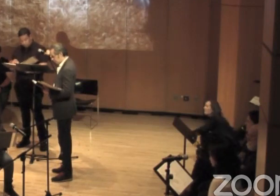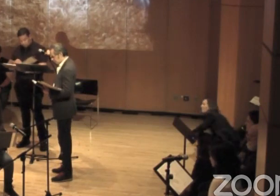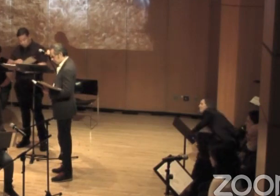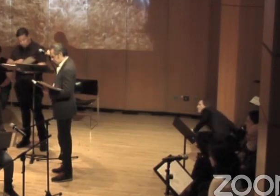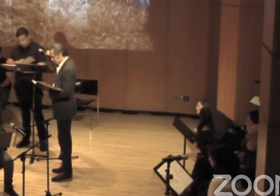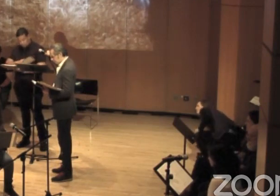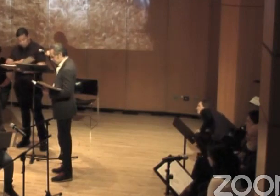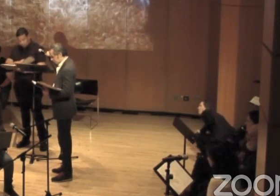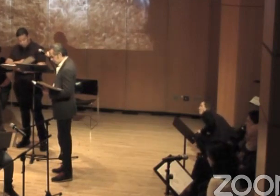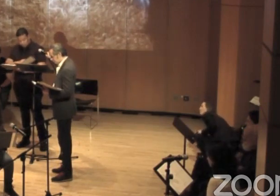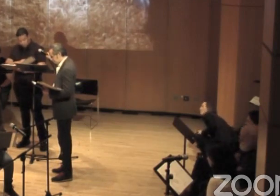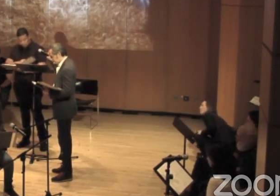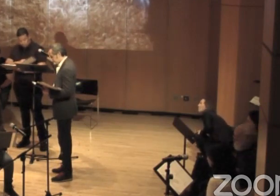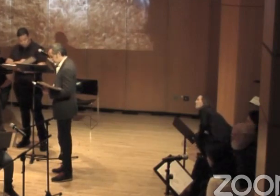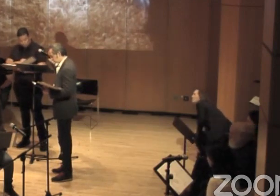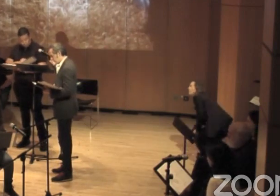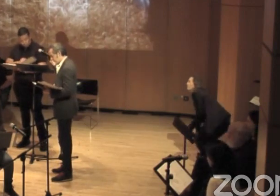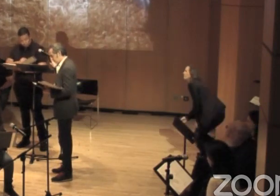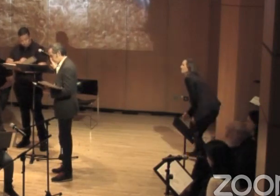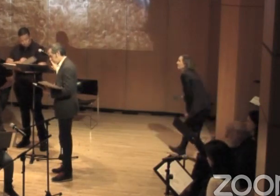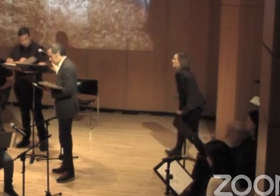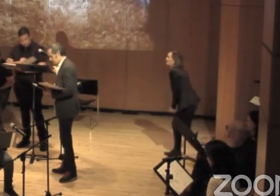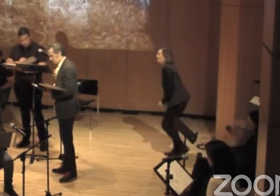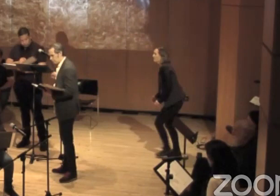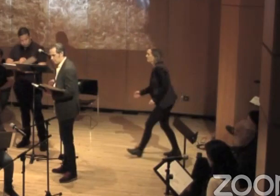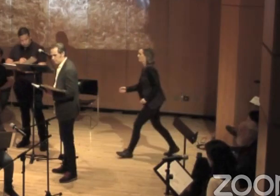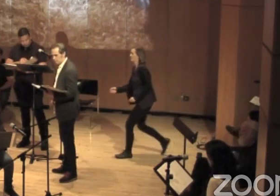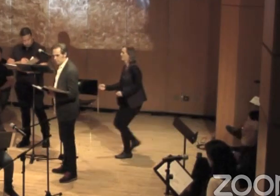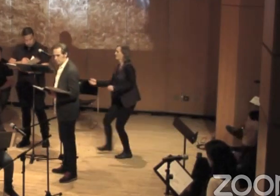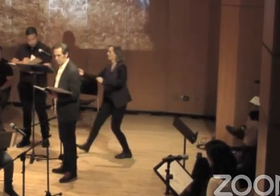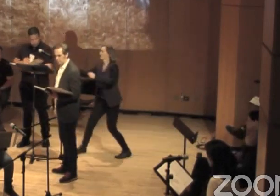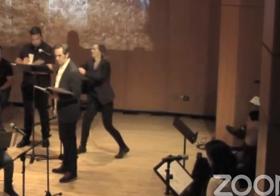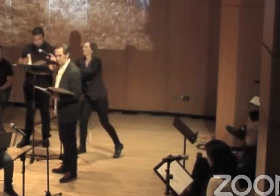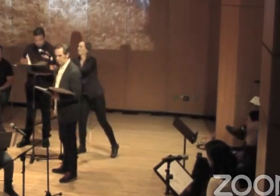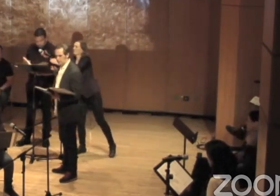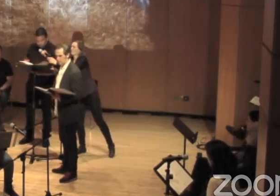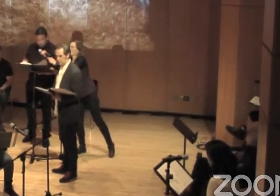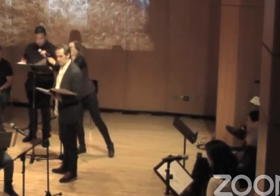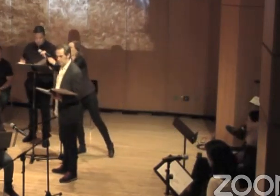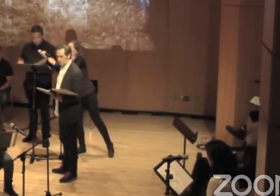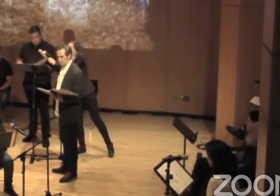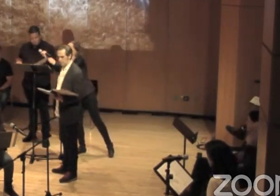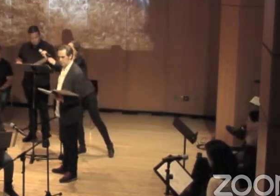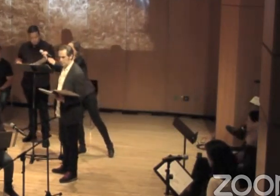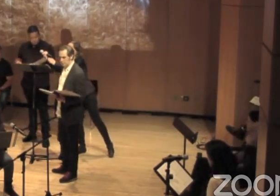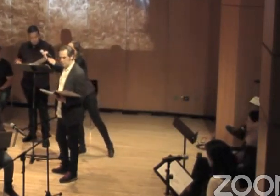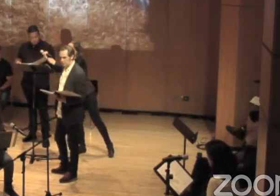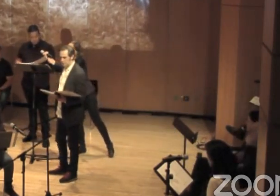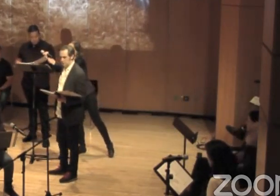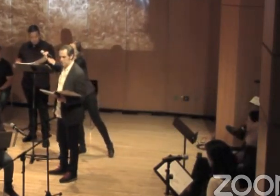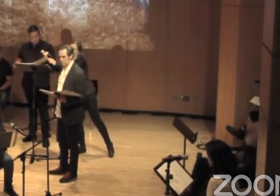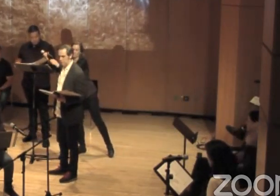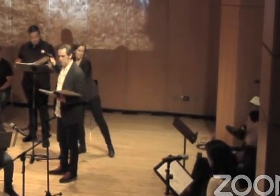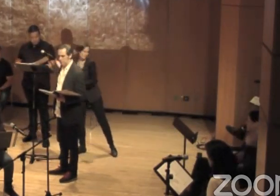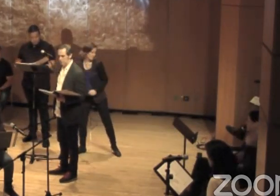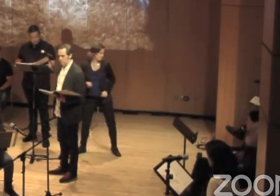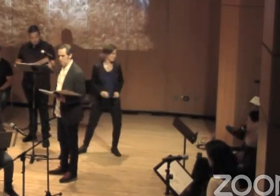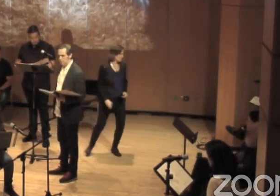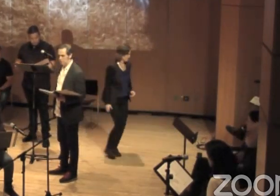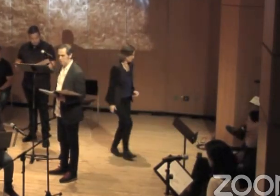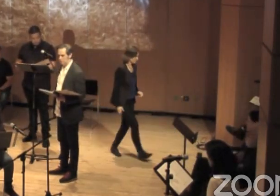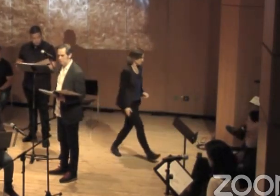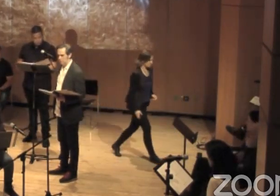died why well the nurse goes out and stands and the oldest daughter and the youngest daughter hold each other stay